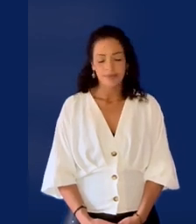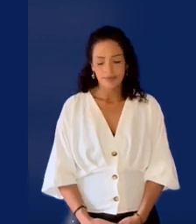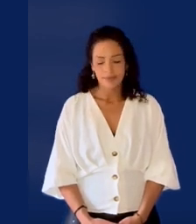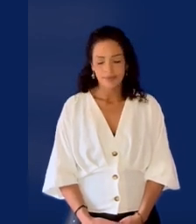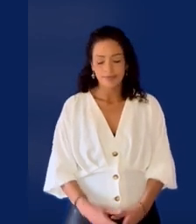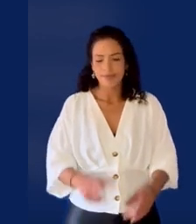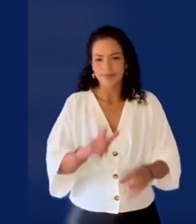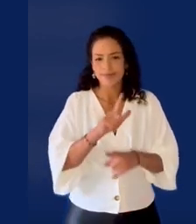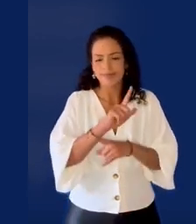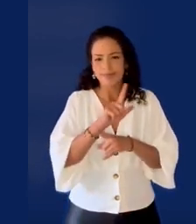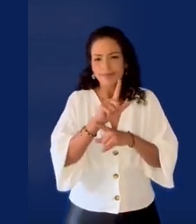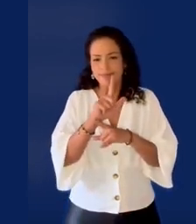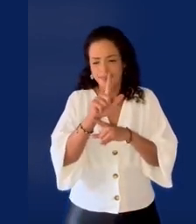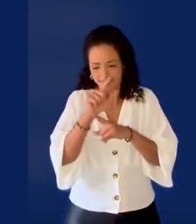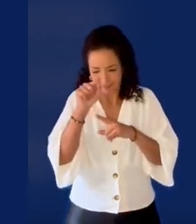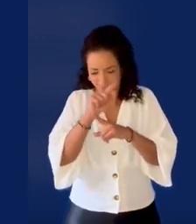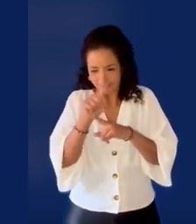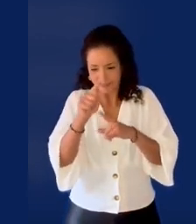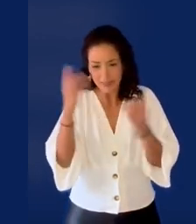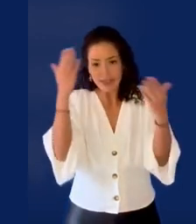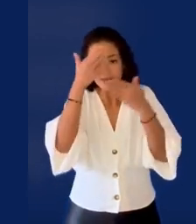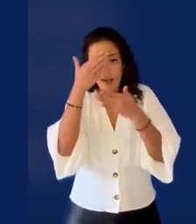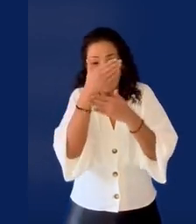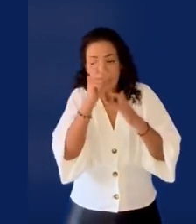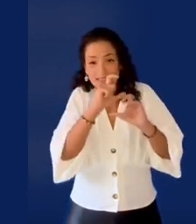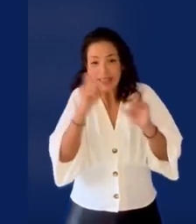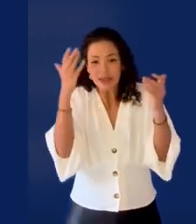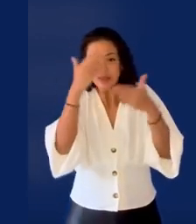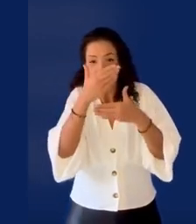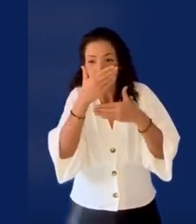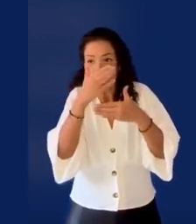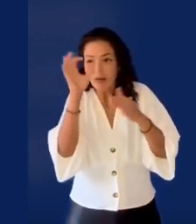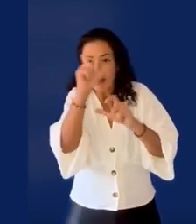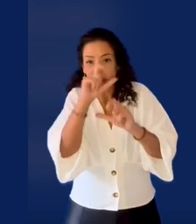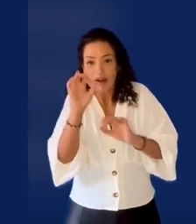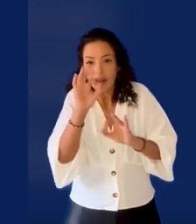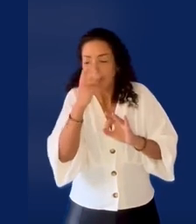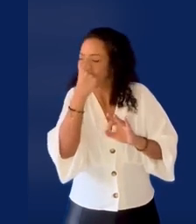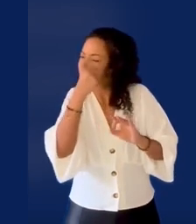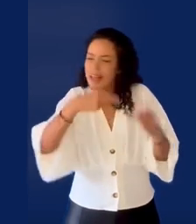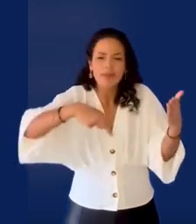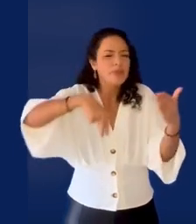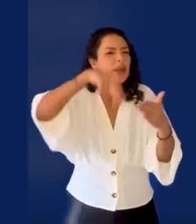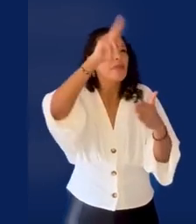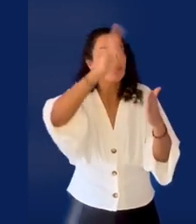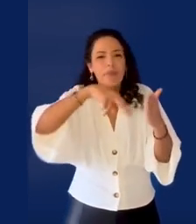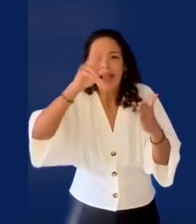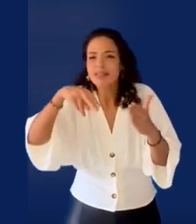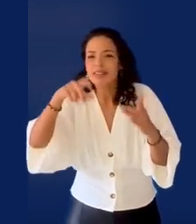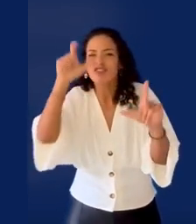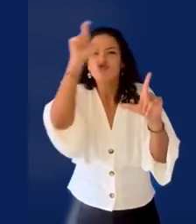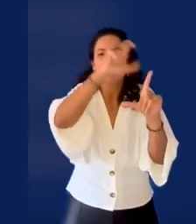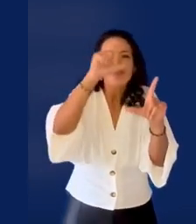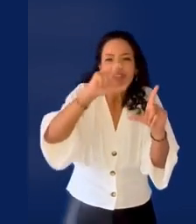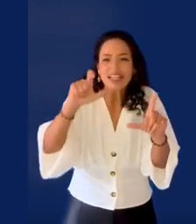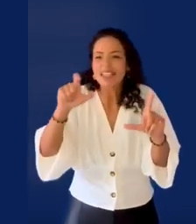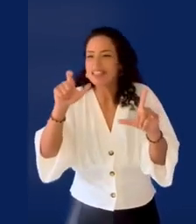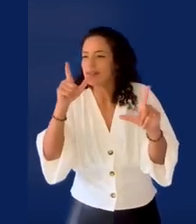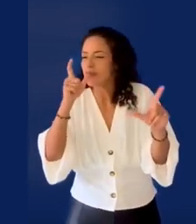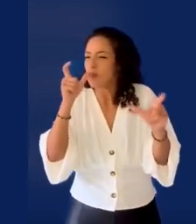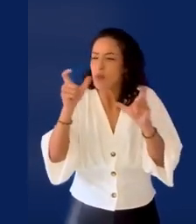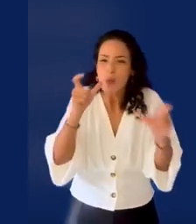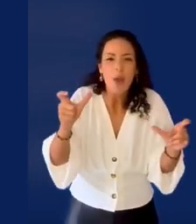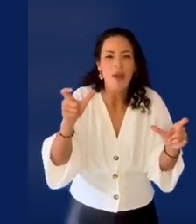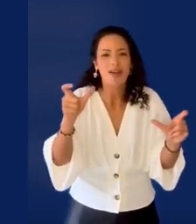After all, this darkness does not have to remain dark or devoid of colour. It can be painted and graffitied with sprawling slogans, decorated